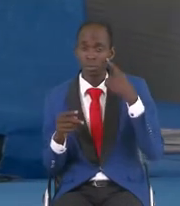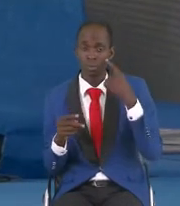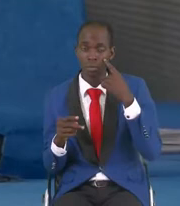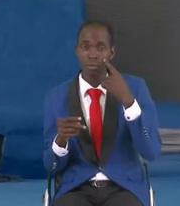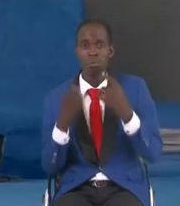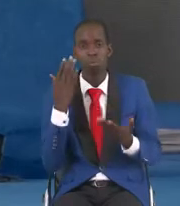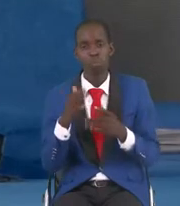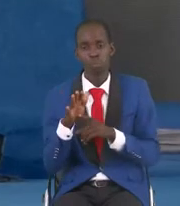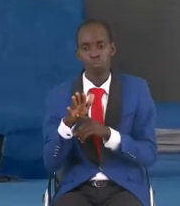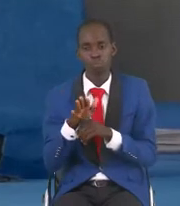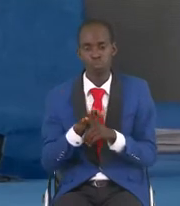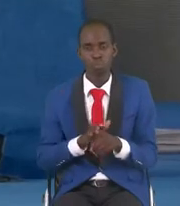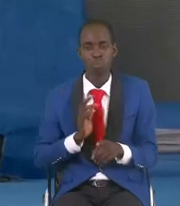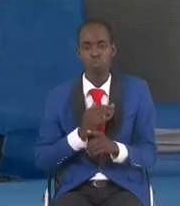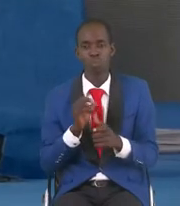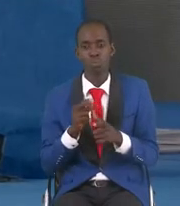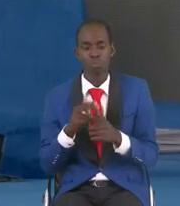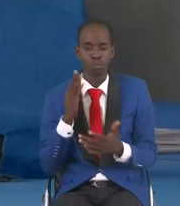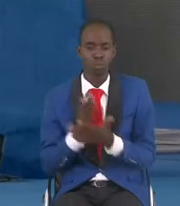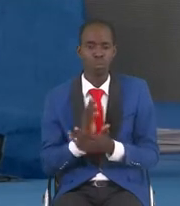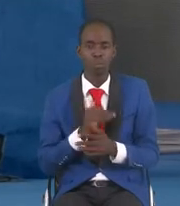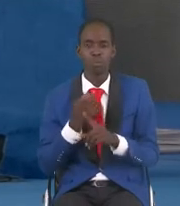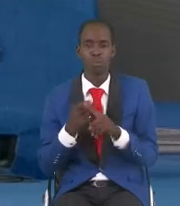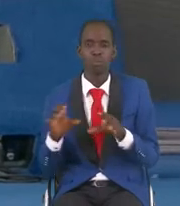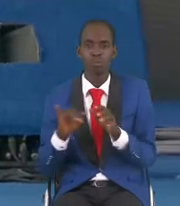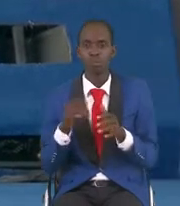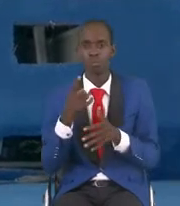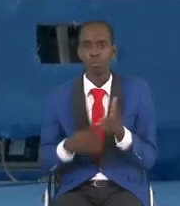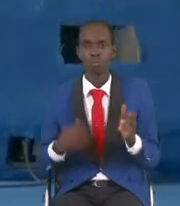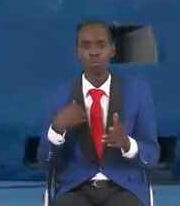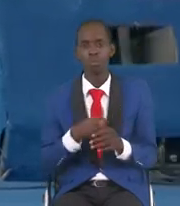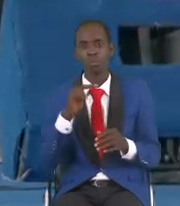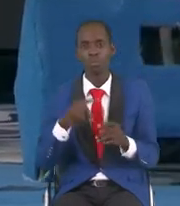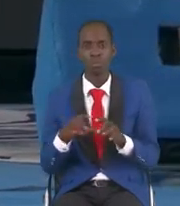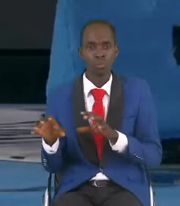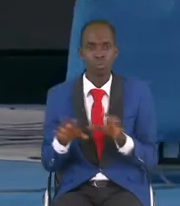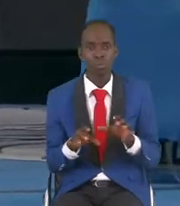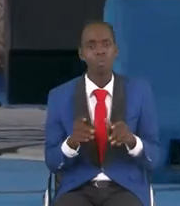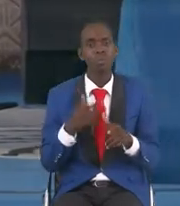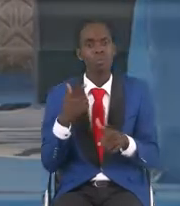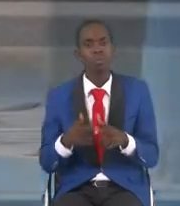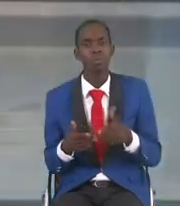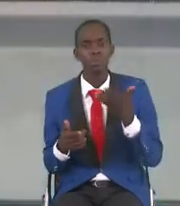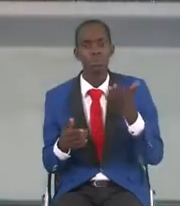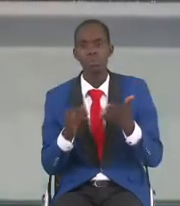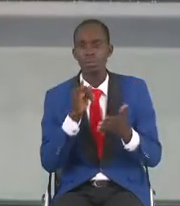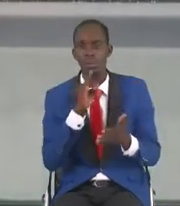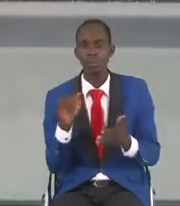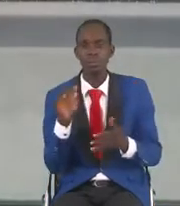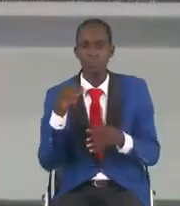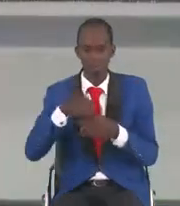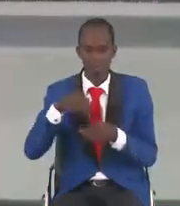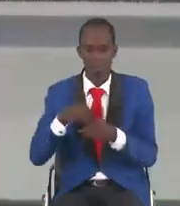stop us from doing what we need to do. But then there is the inner eye, the eye of